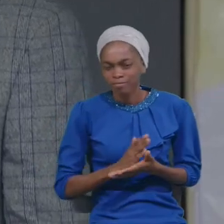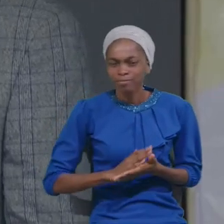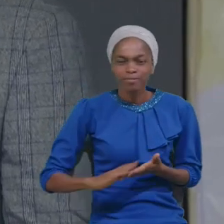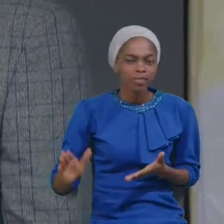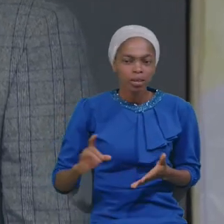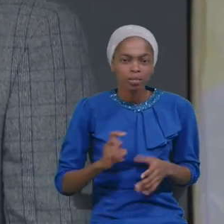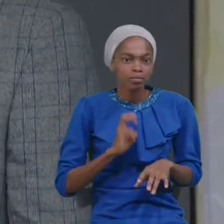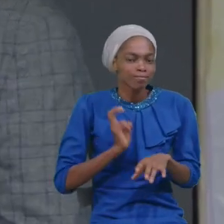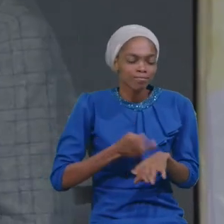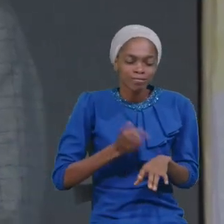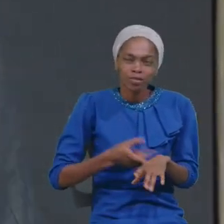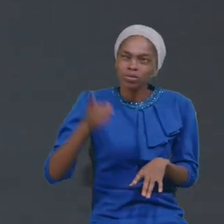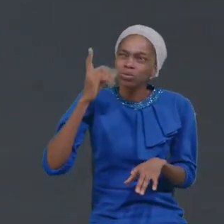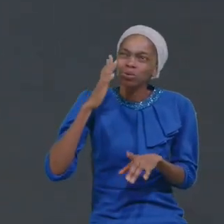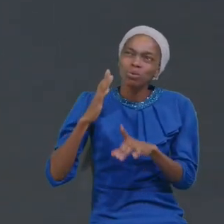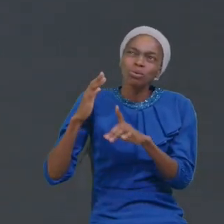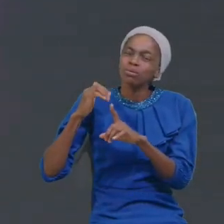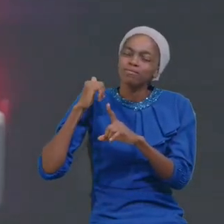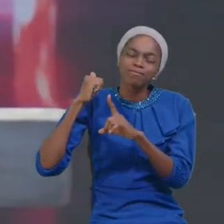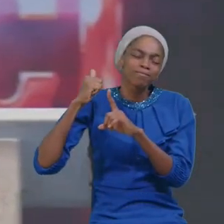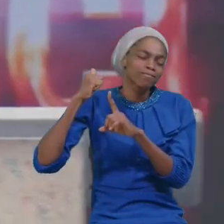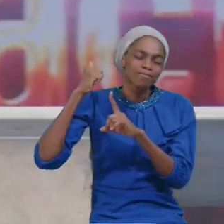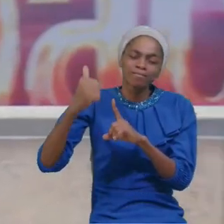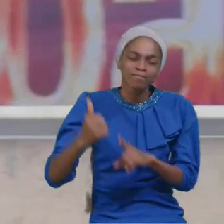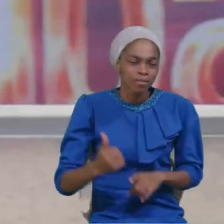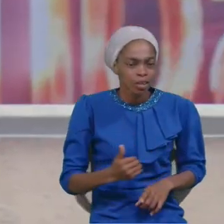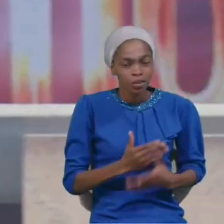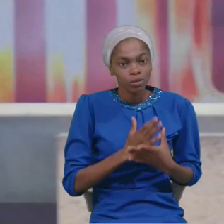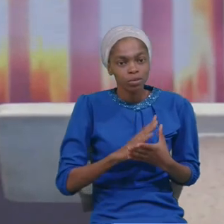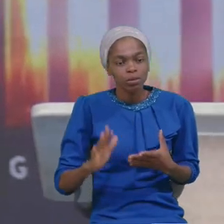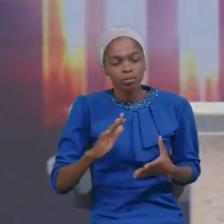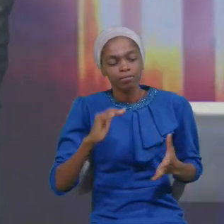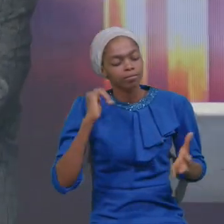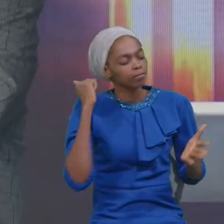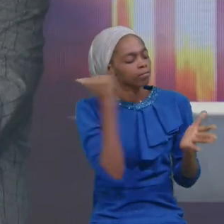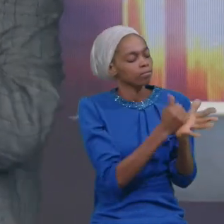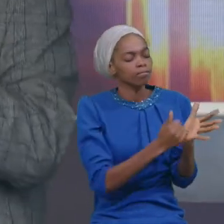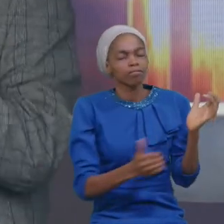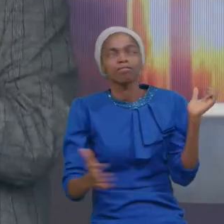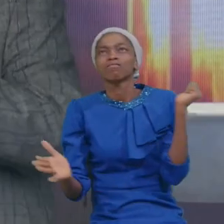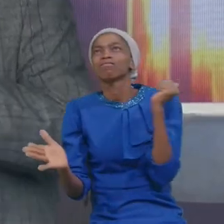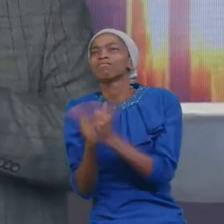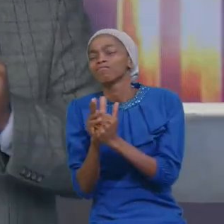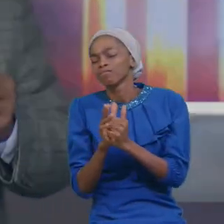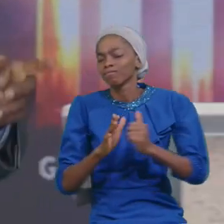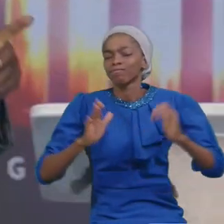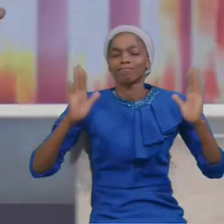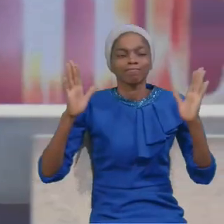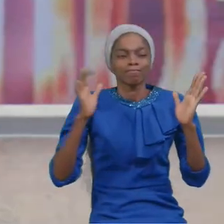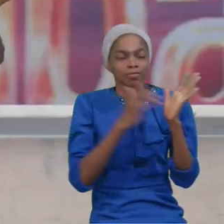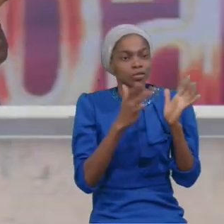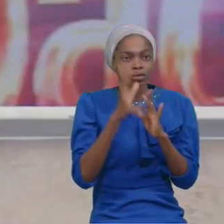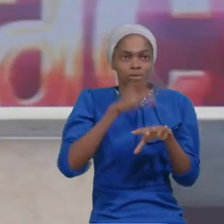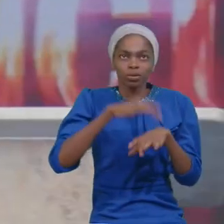to the cross again. But you come, you say, Father, forgive me. I'm sorry.